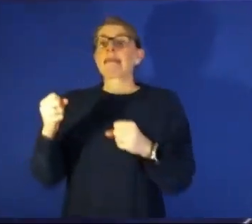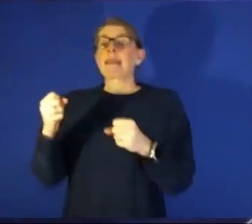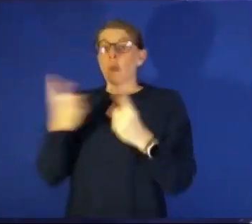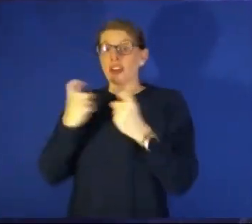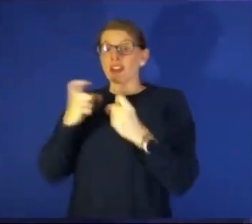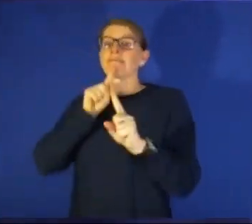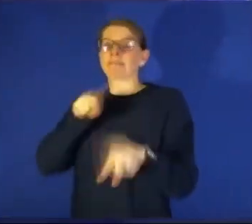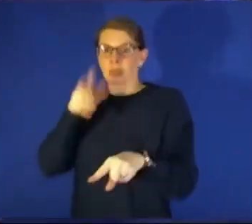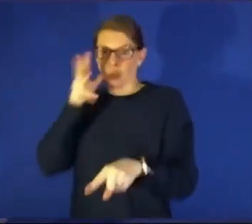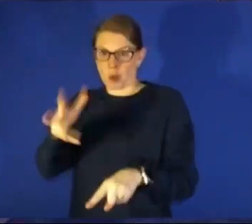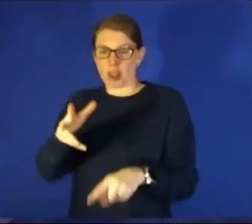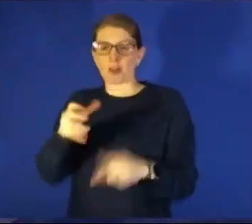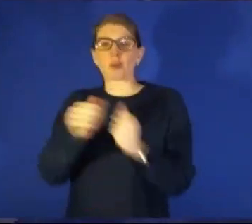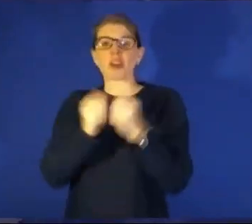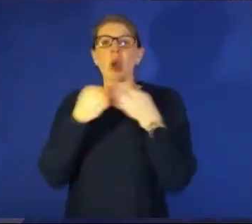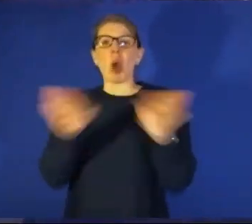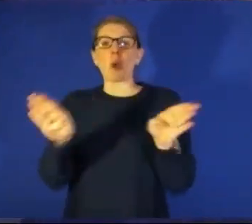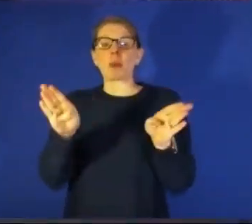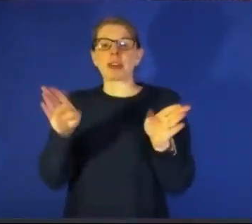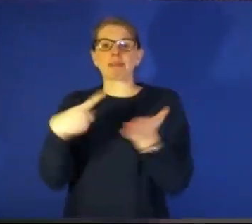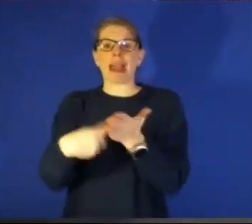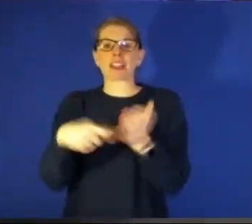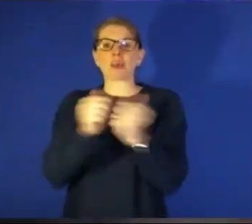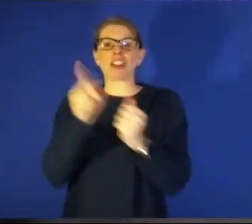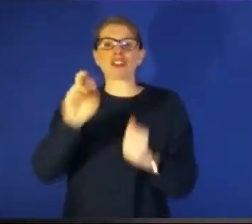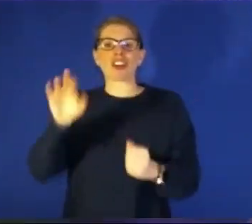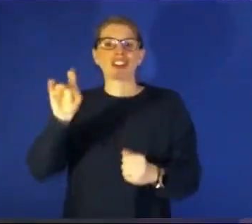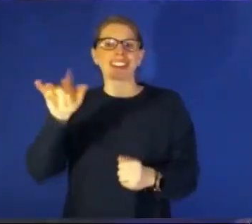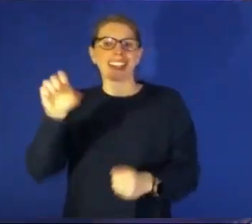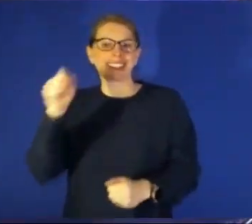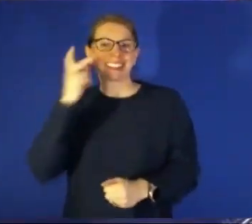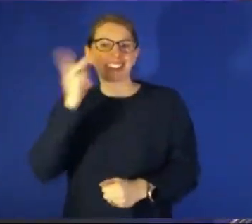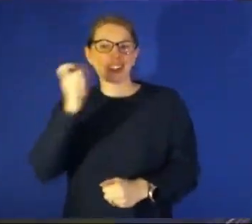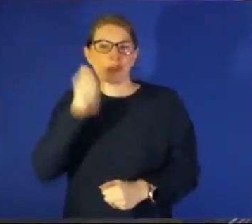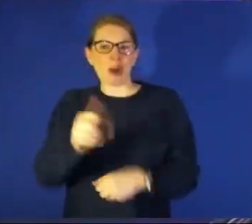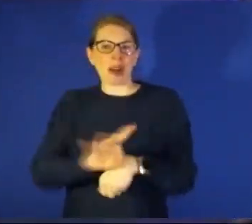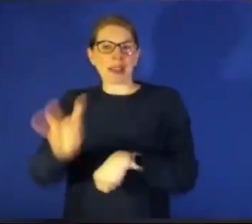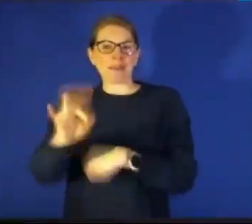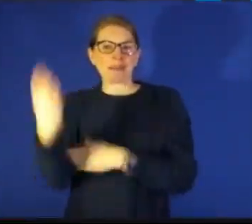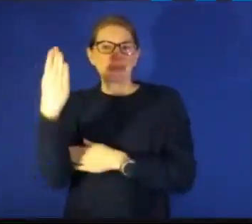Open Mics with Dr. Stites. Have a great day. We'll see you at 8 a.m.